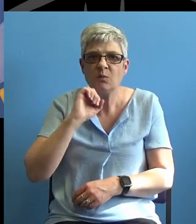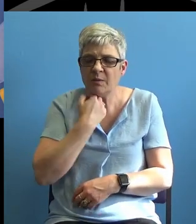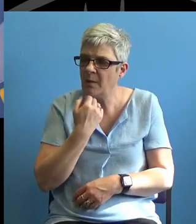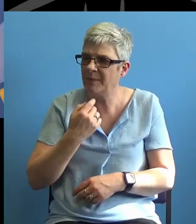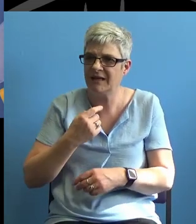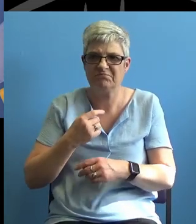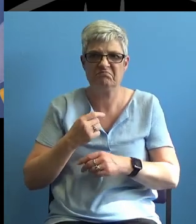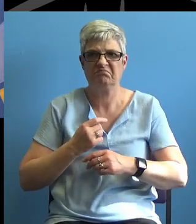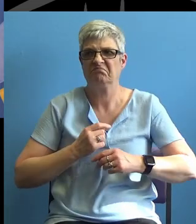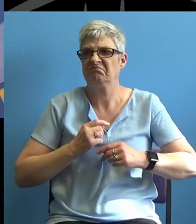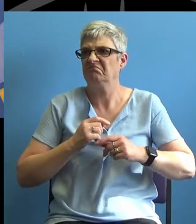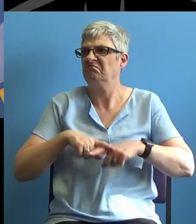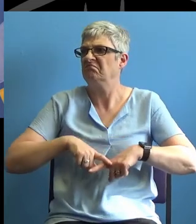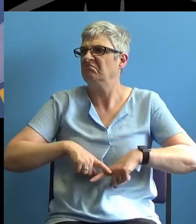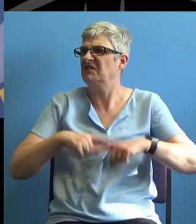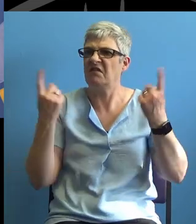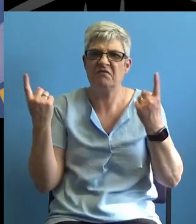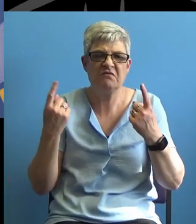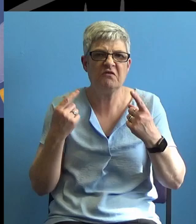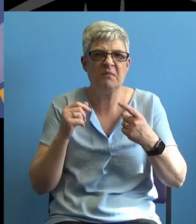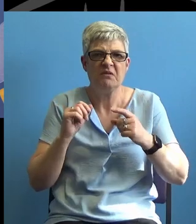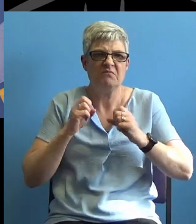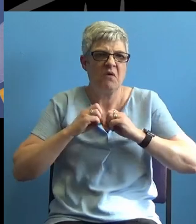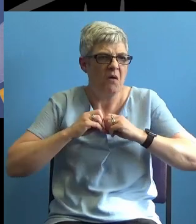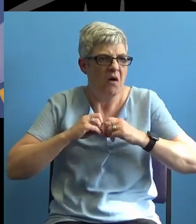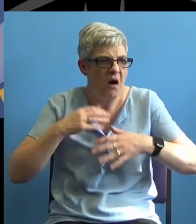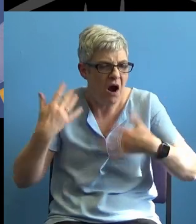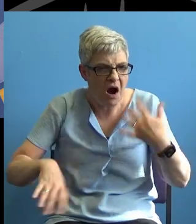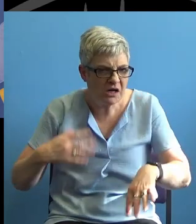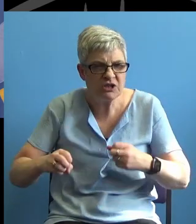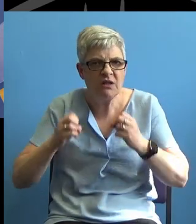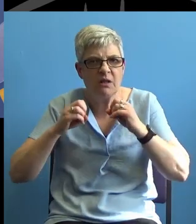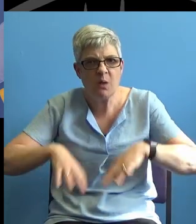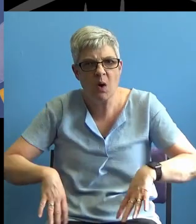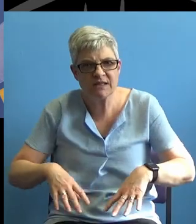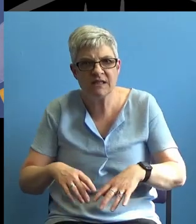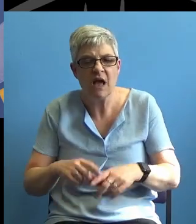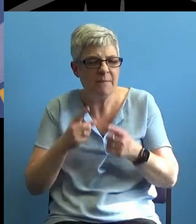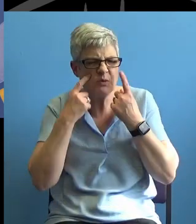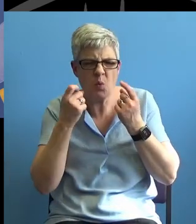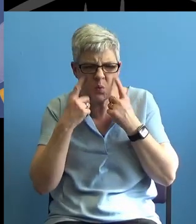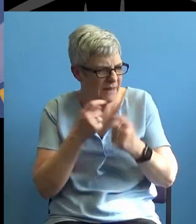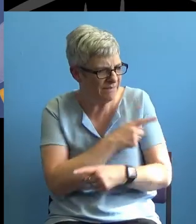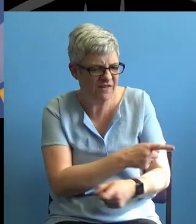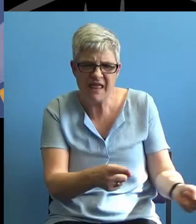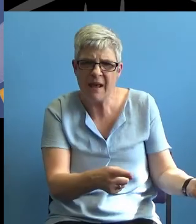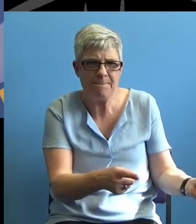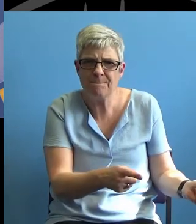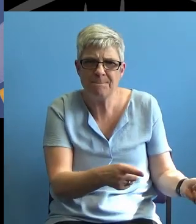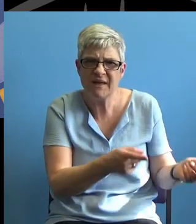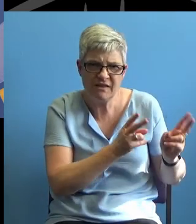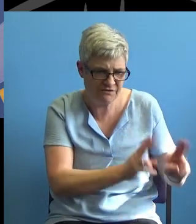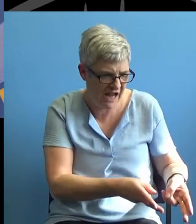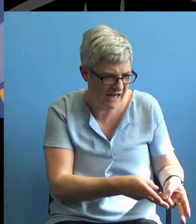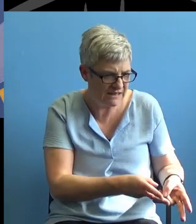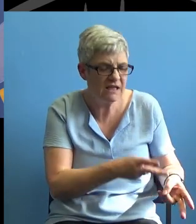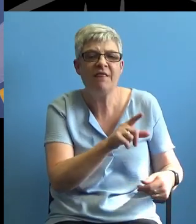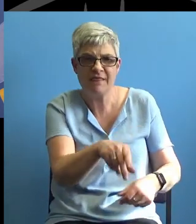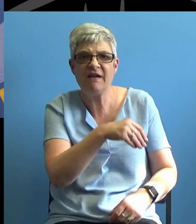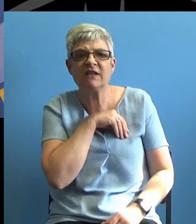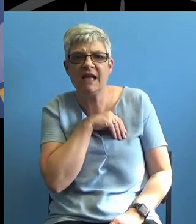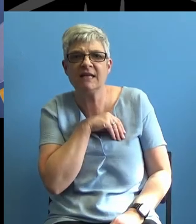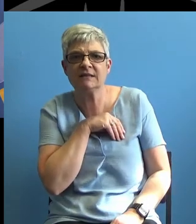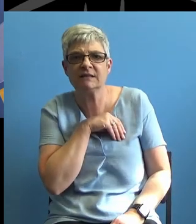be indifferent to the hurts and the losses of the world, but do not weep for those who have died in Christ. They have